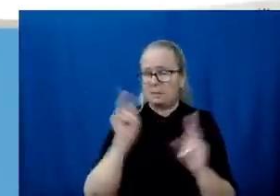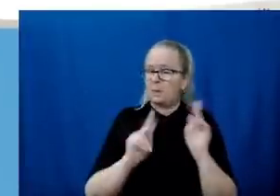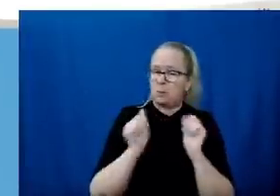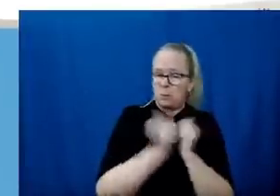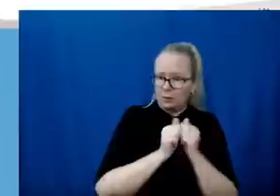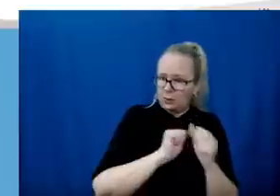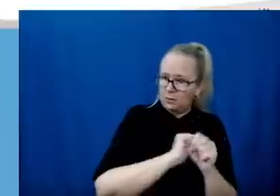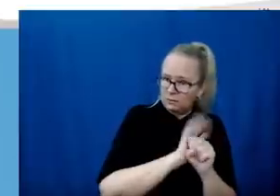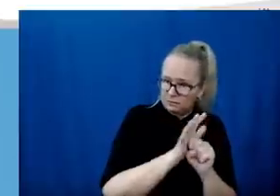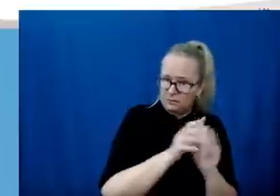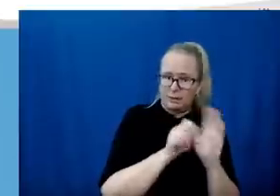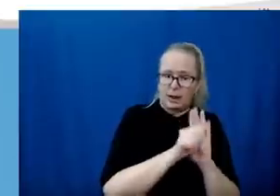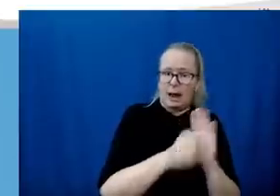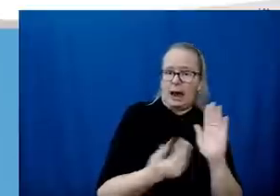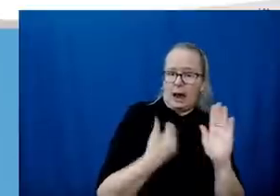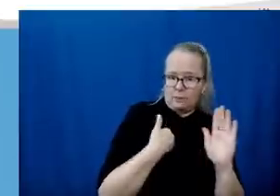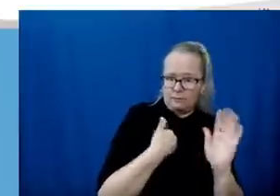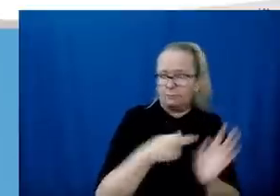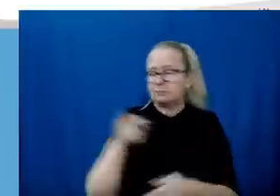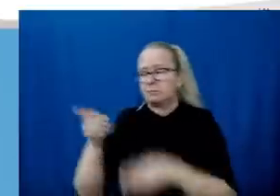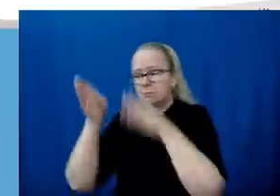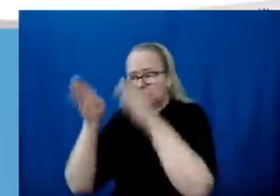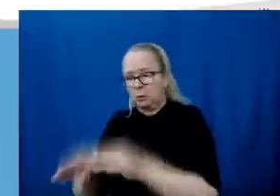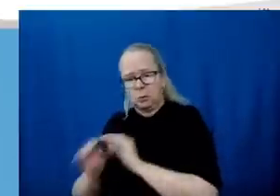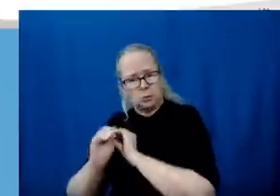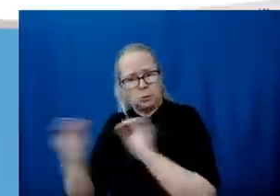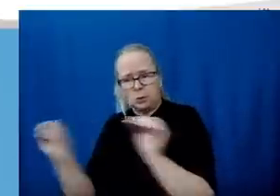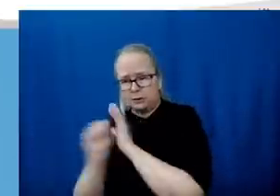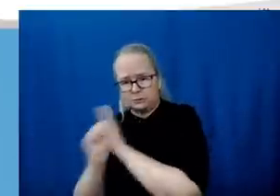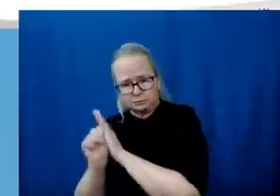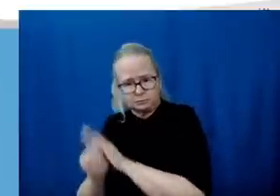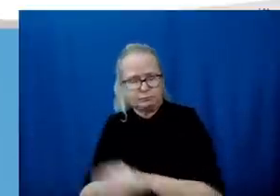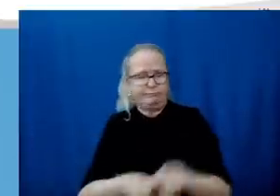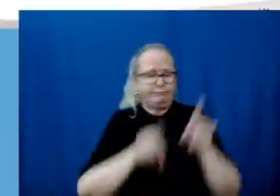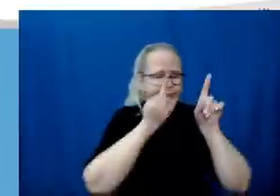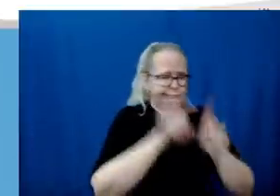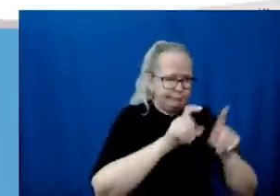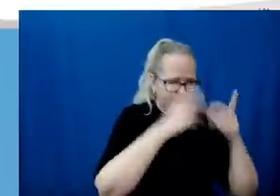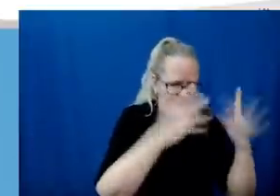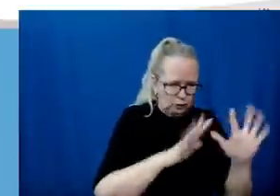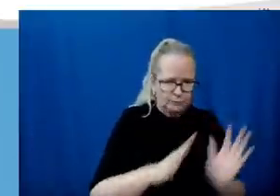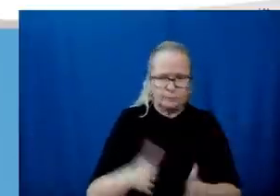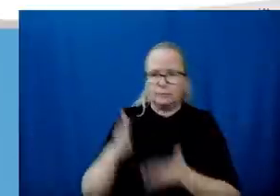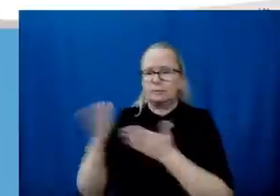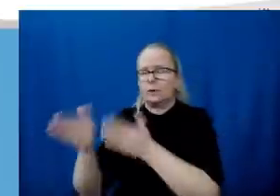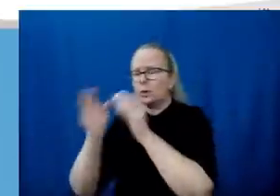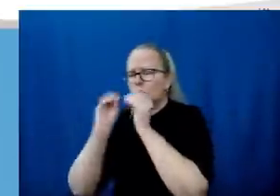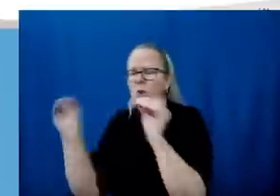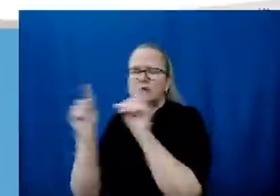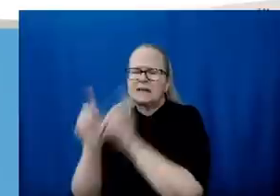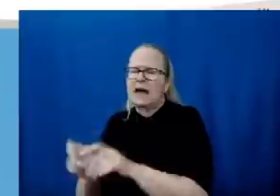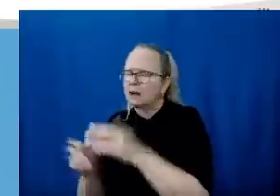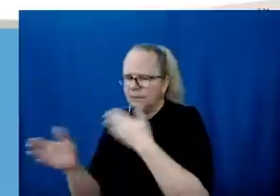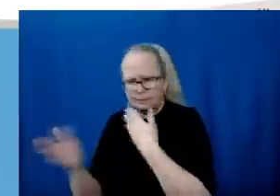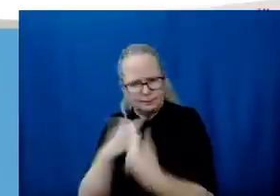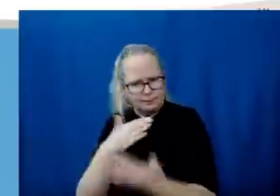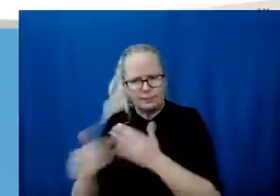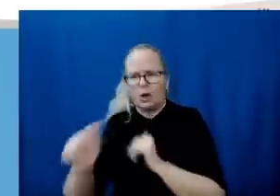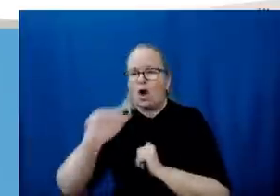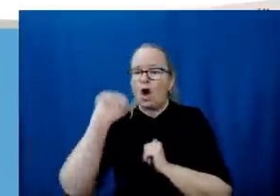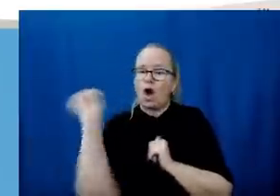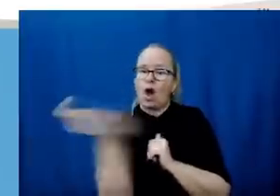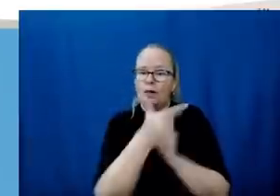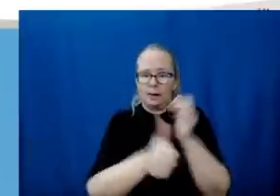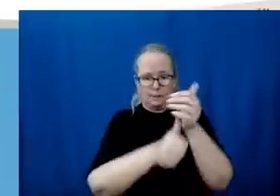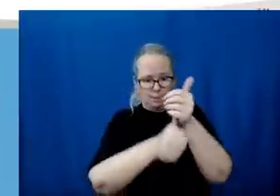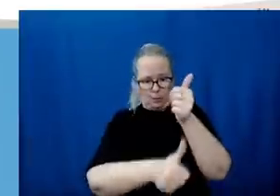without, and those who can get tested and those who cannot. Again, the adage, everyone poops, and with wastewater-based epidemiology,